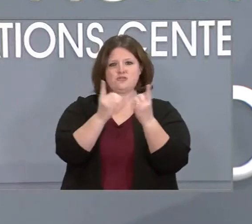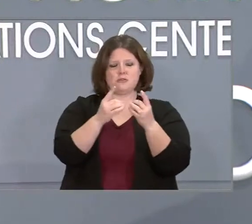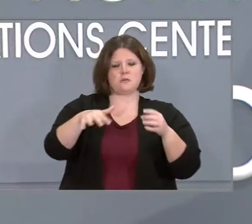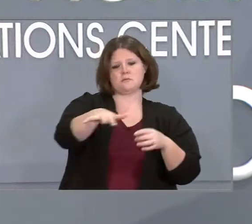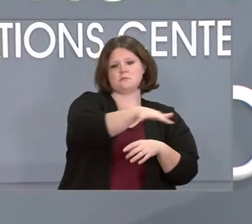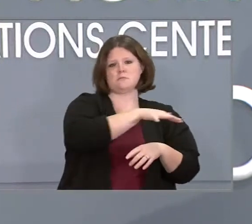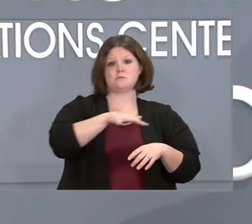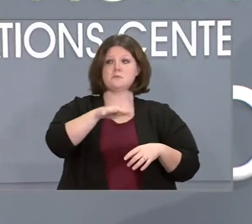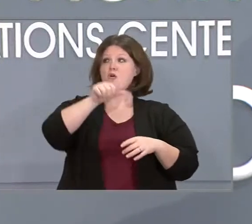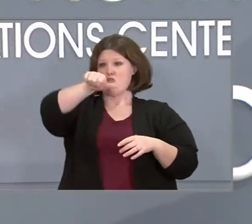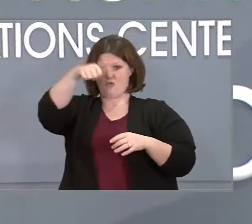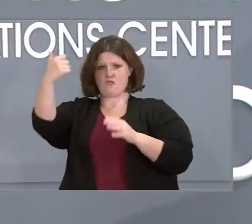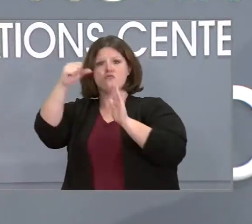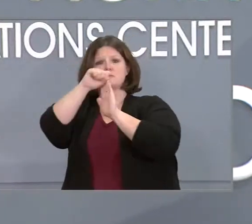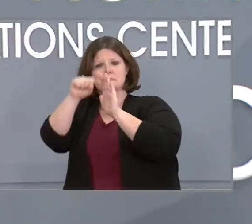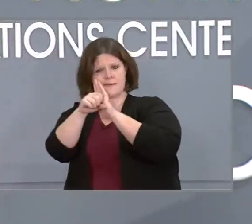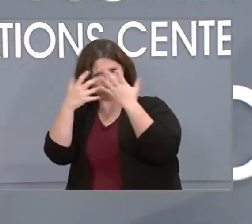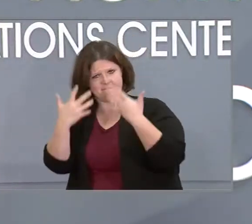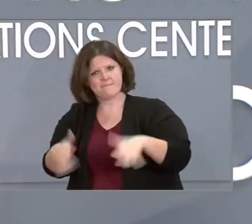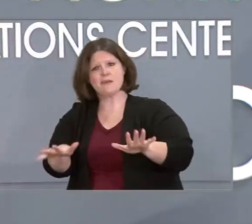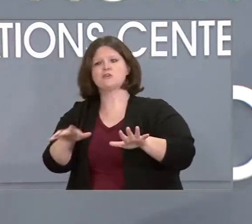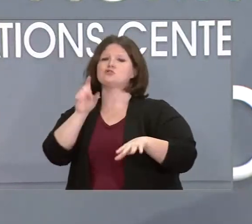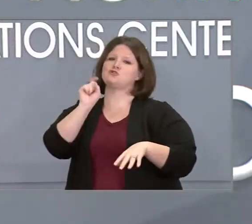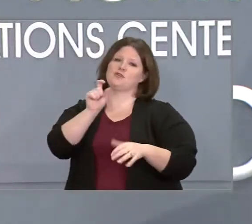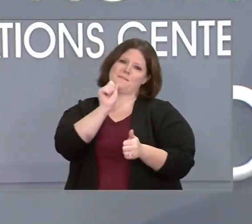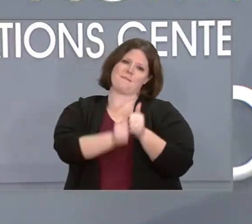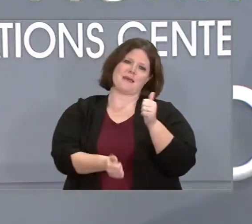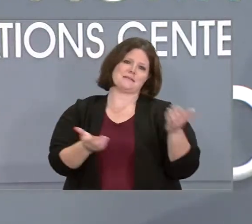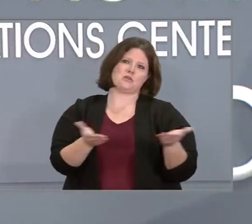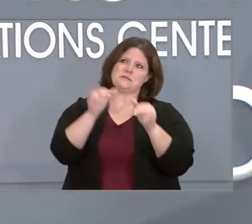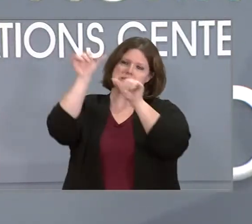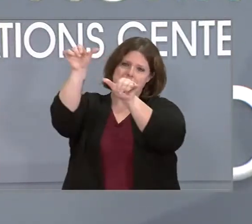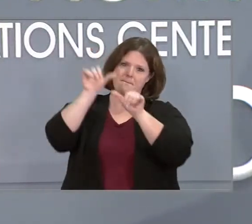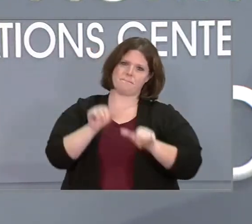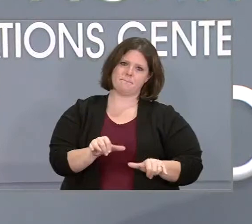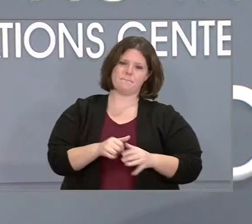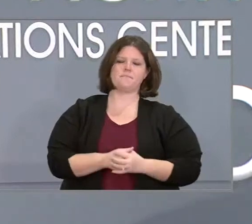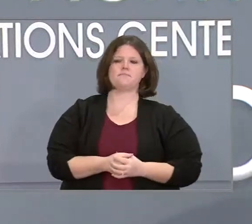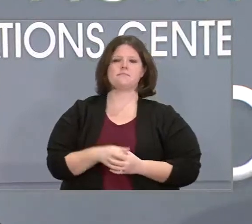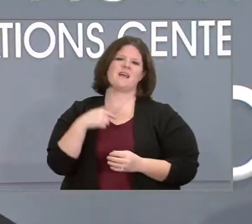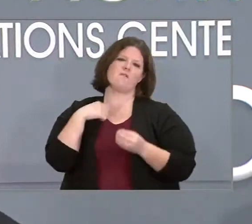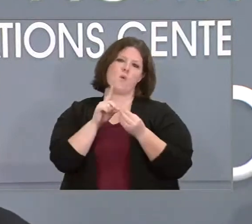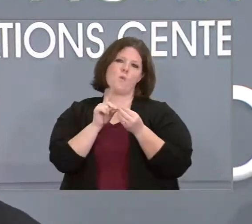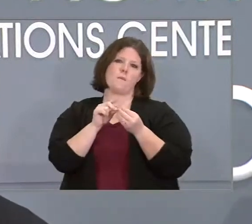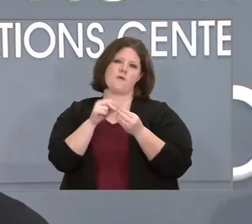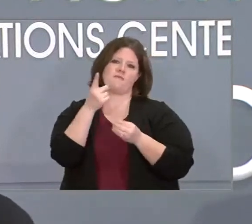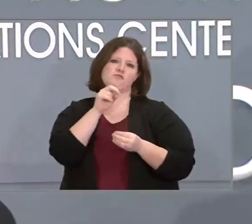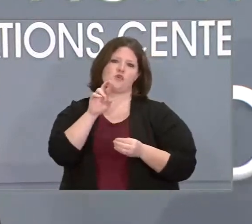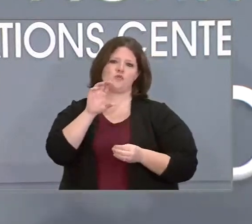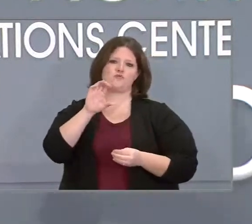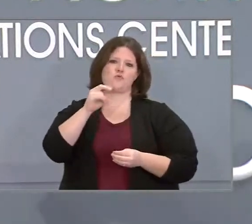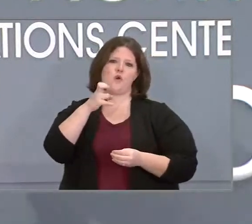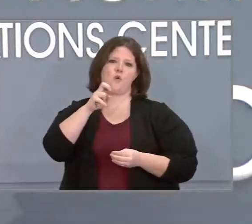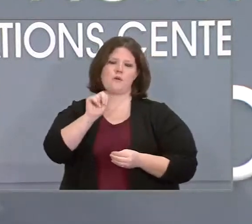in other states, and they ought to pass a law to do that. And I had one for Dr. Cohen as well. Sorry.